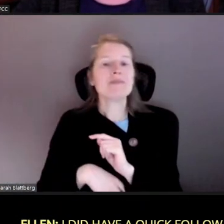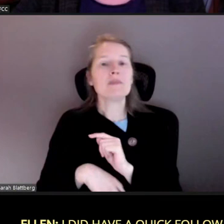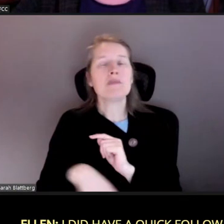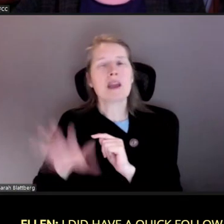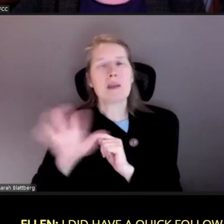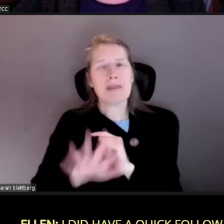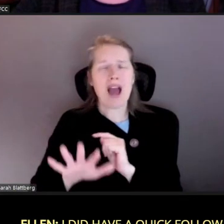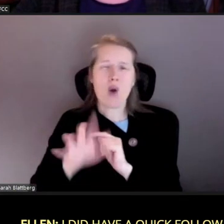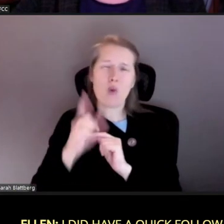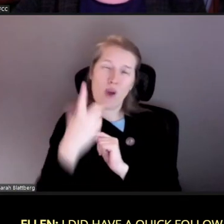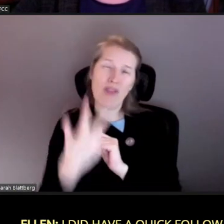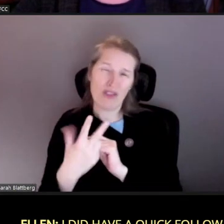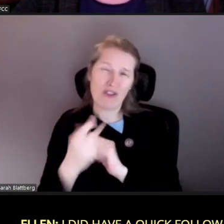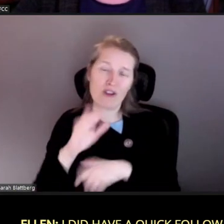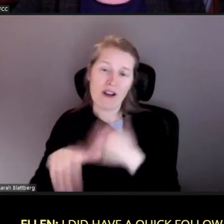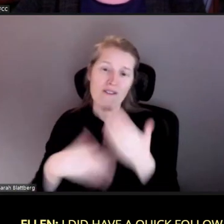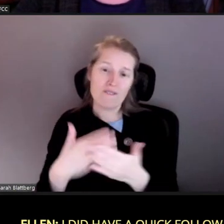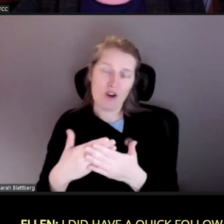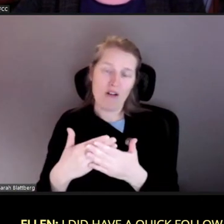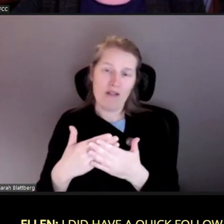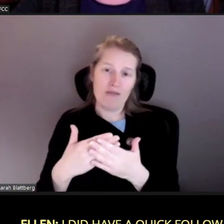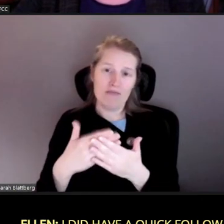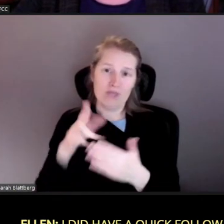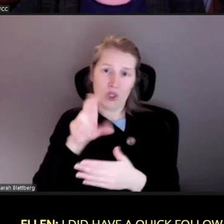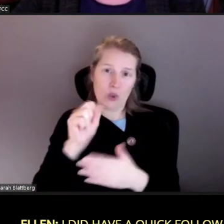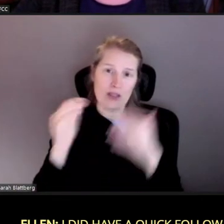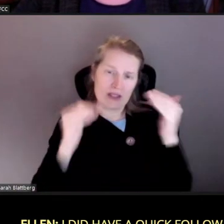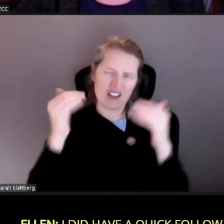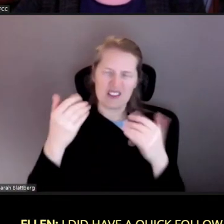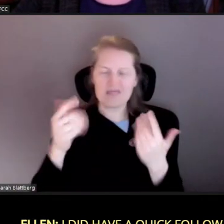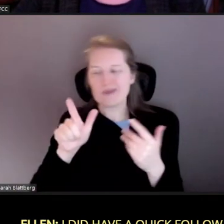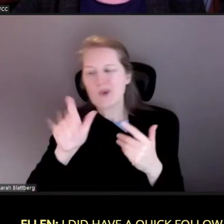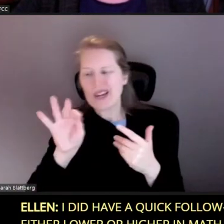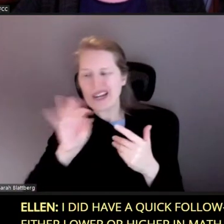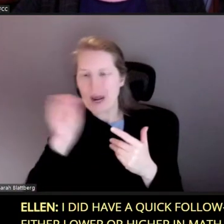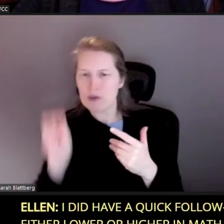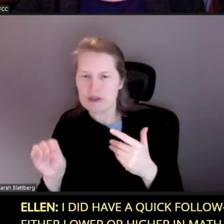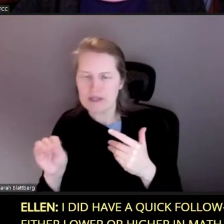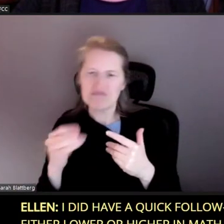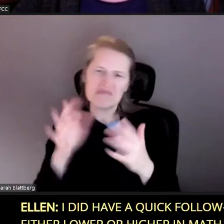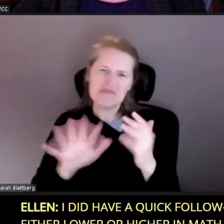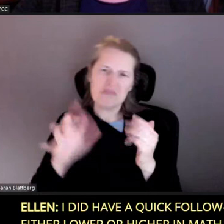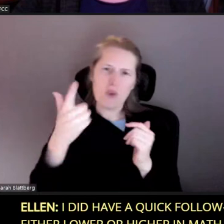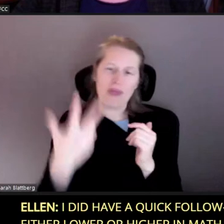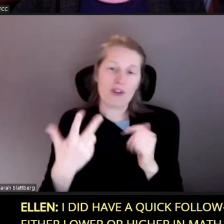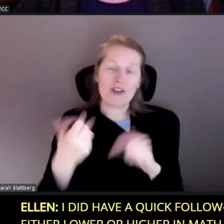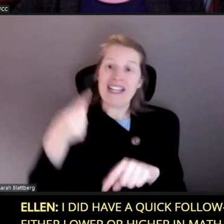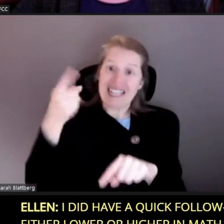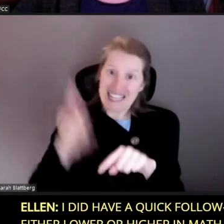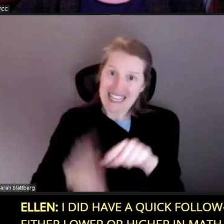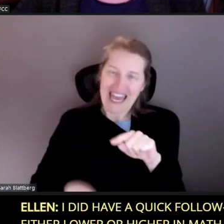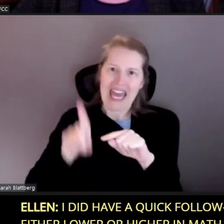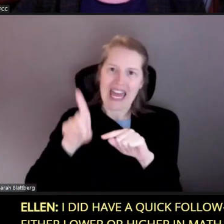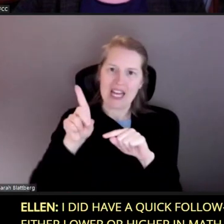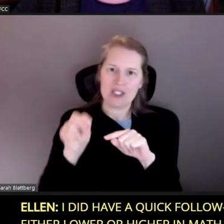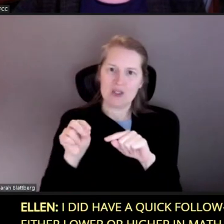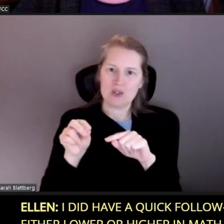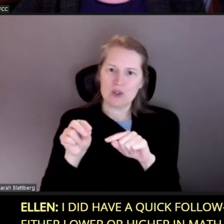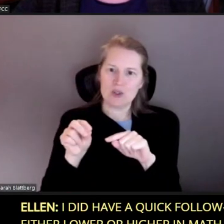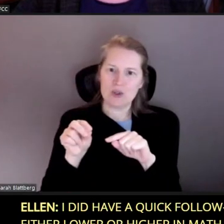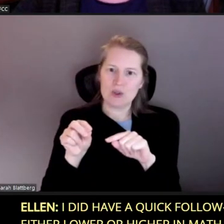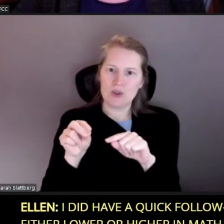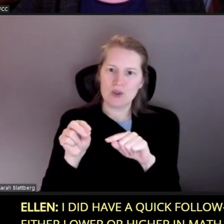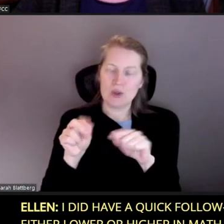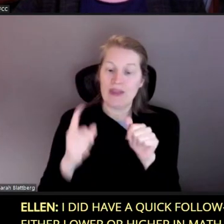about a third of US adults, it's actually 29%, but about a third of US adults can't do what might be a similar task, at least the